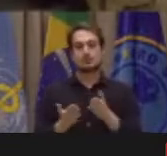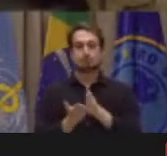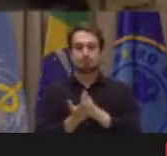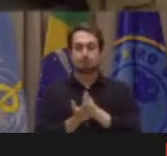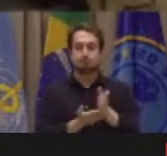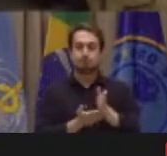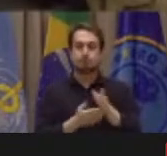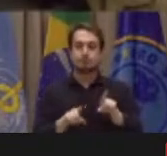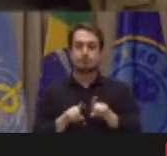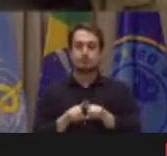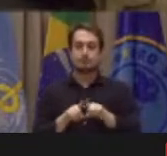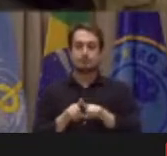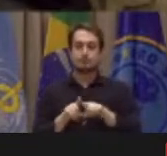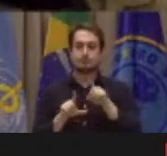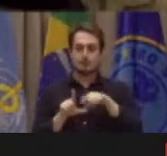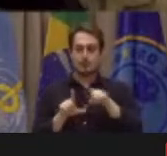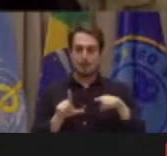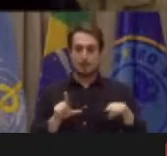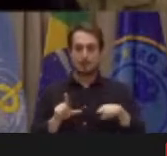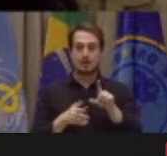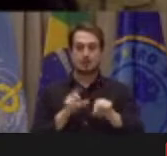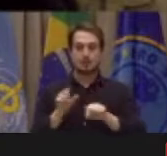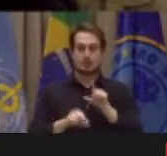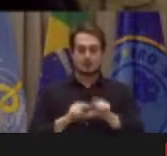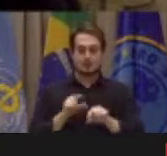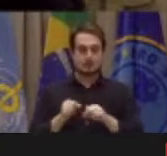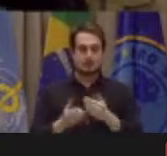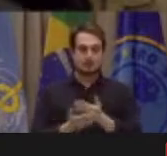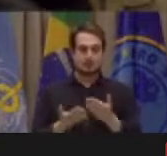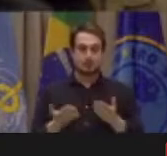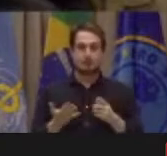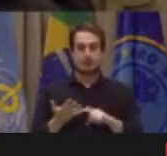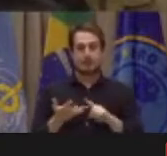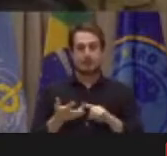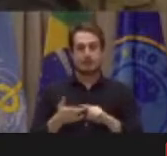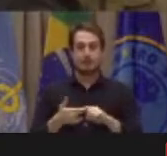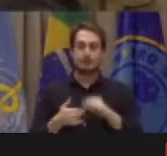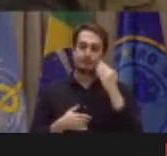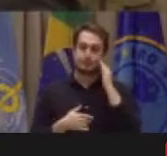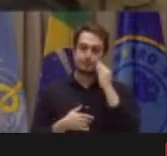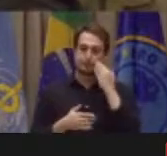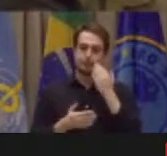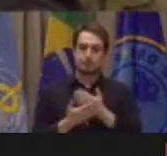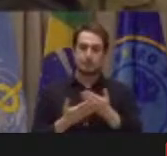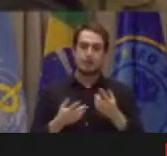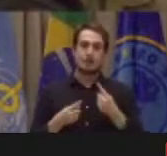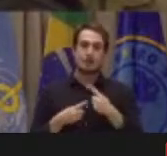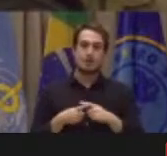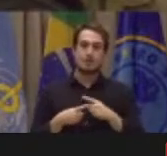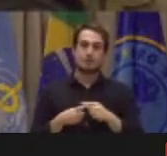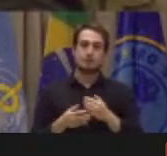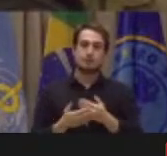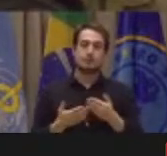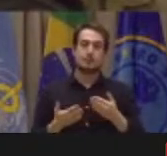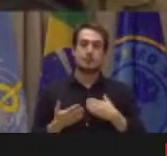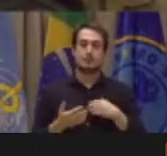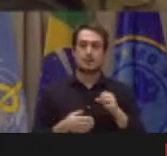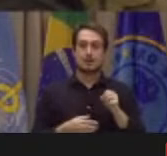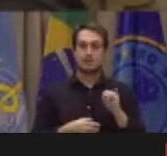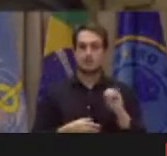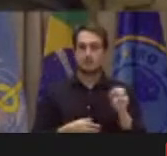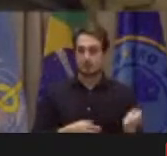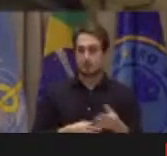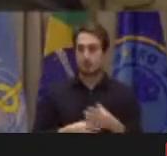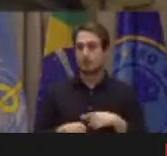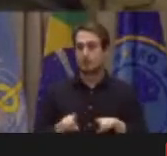took a disease and we took a look at the whole line of the disease. So